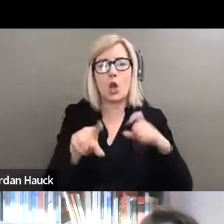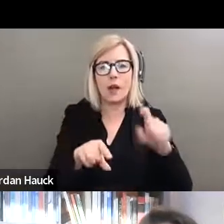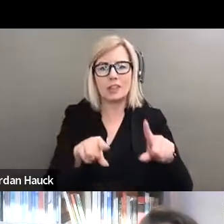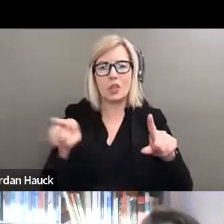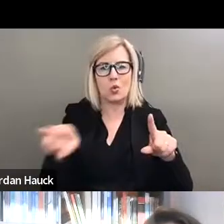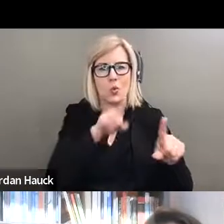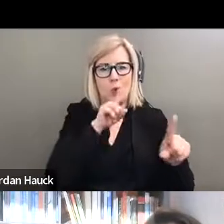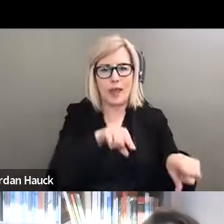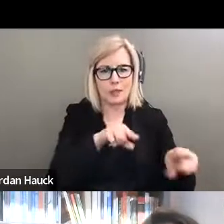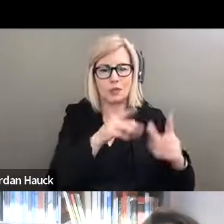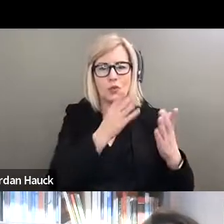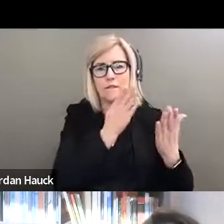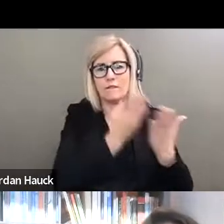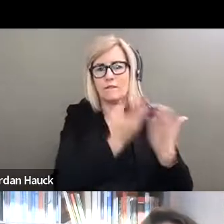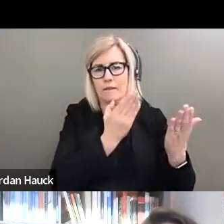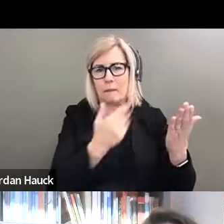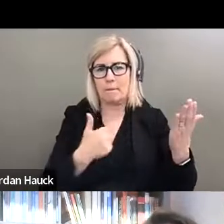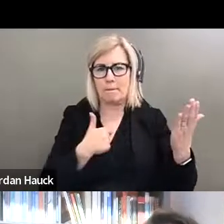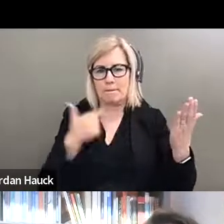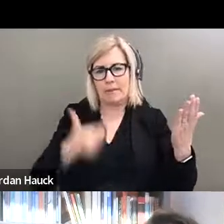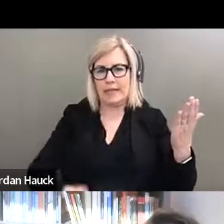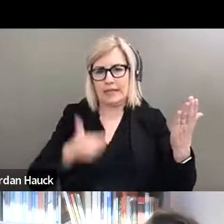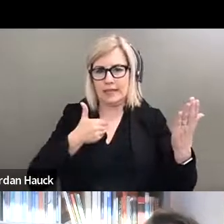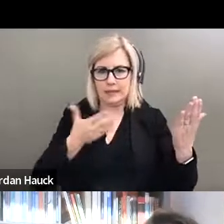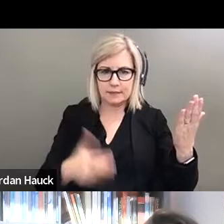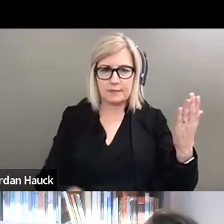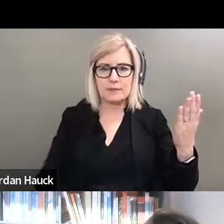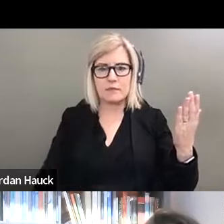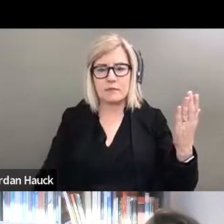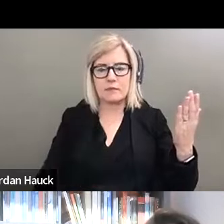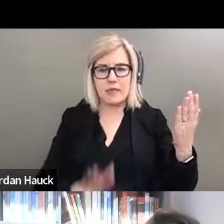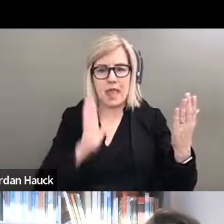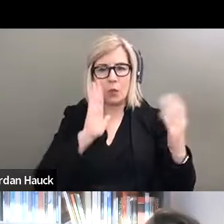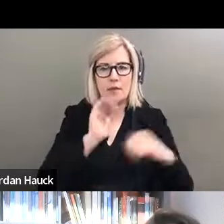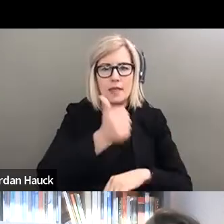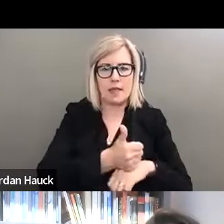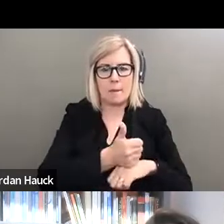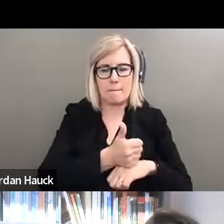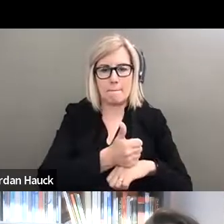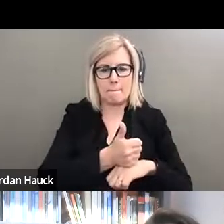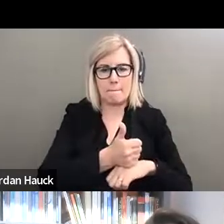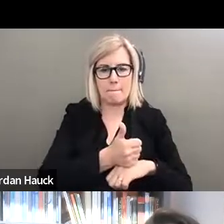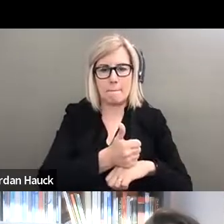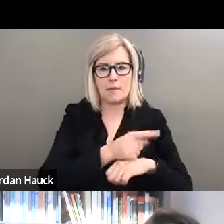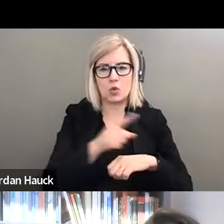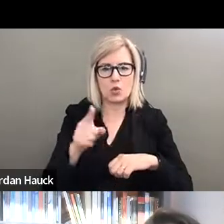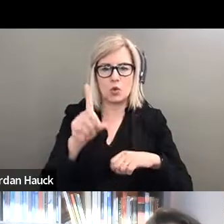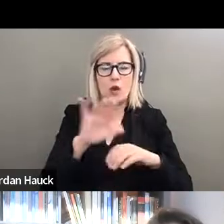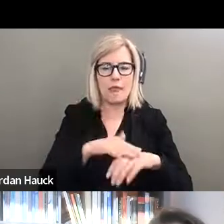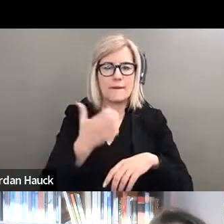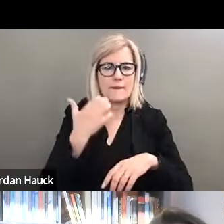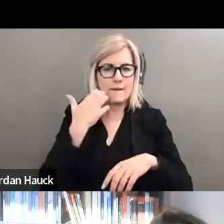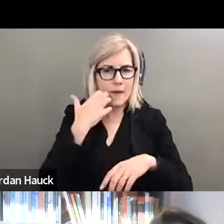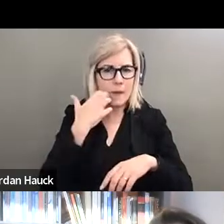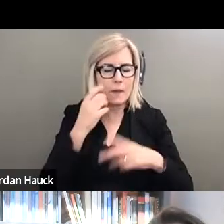could answer to verify who you are. And they're going to set that up so that you can do it on the phone,